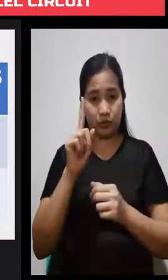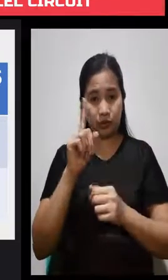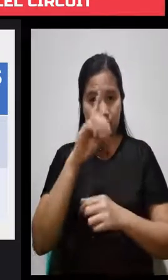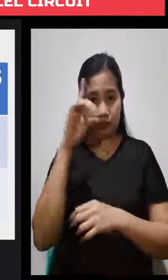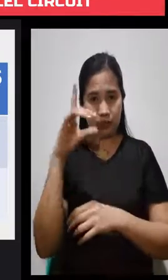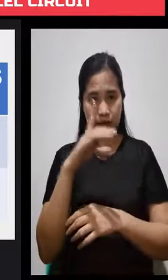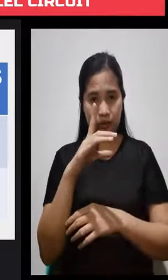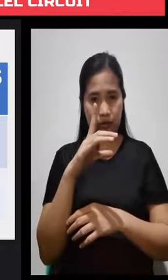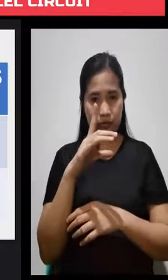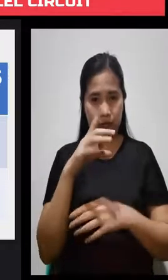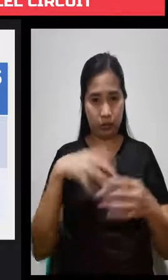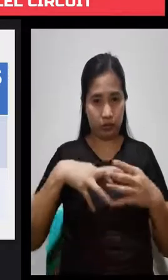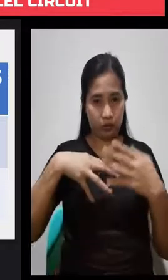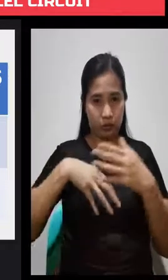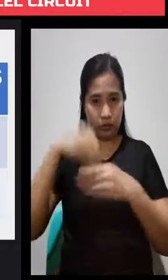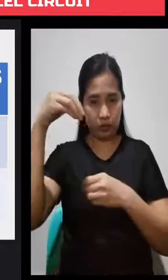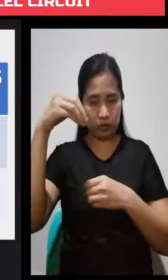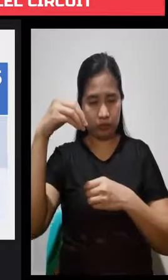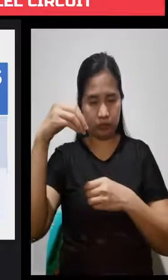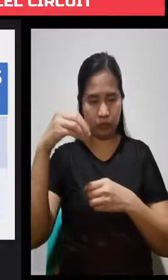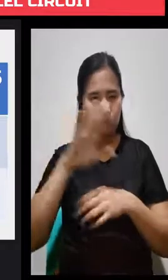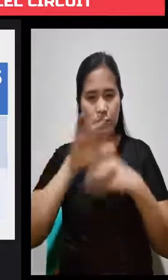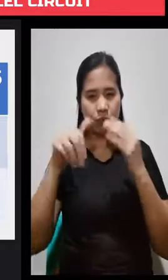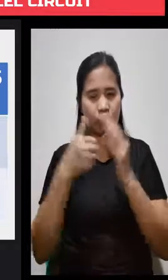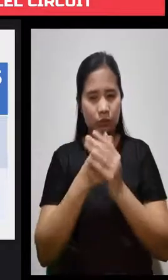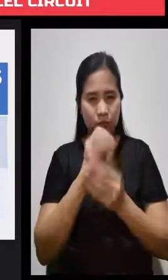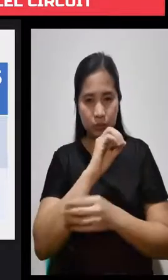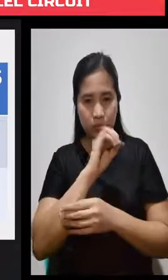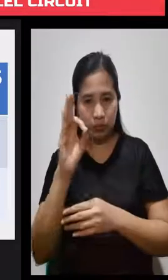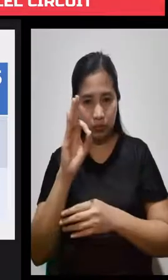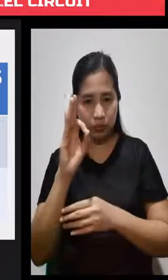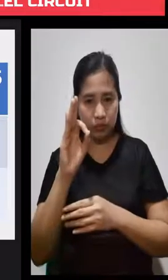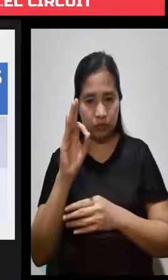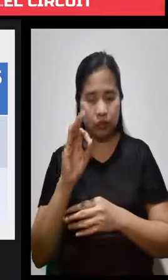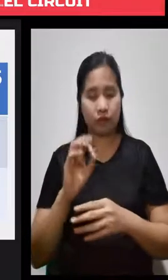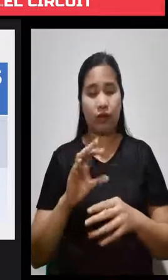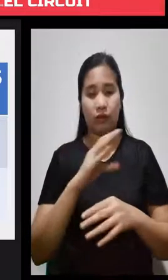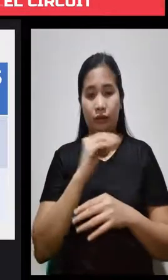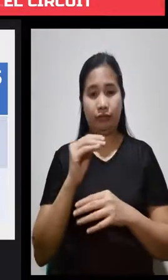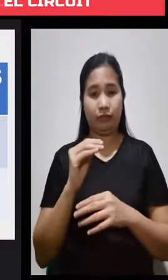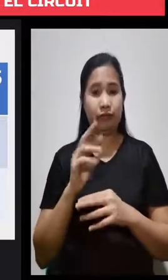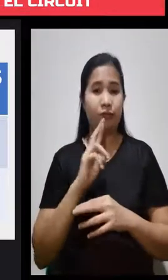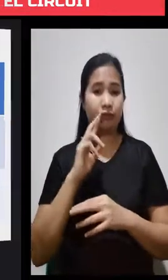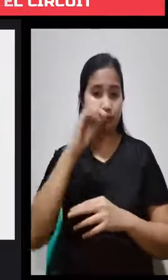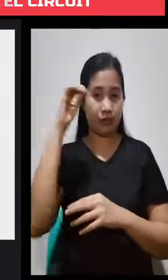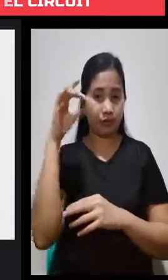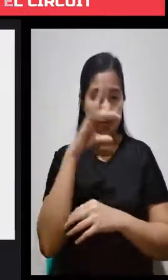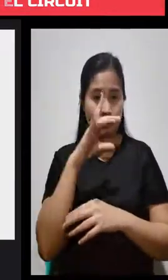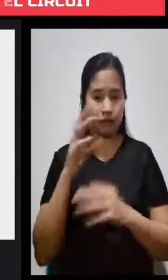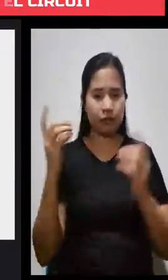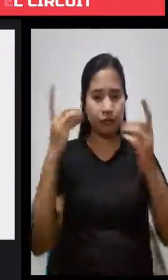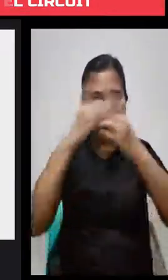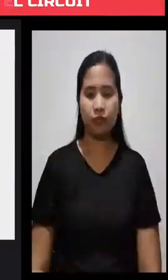they all go out. And the lights are dimmer.